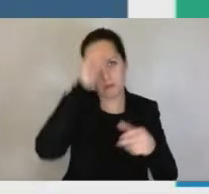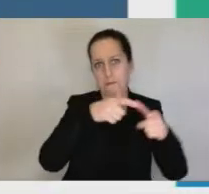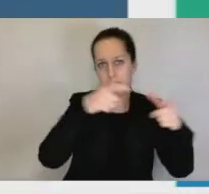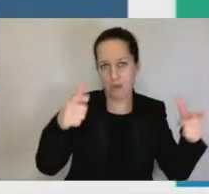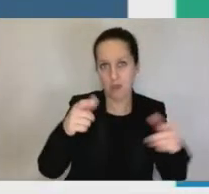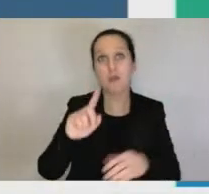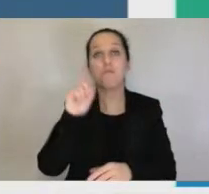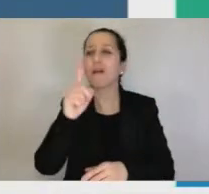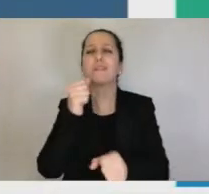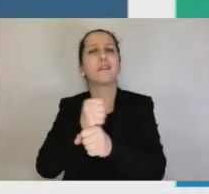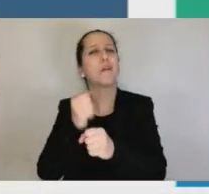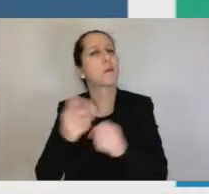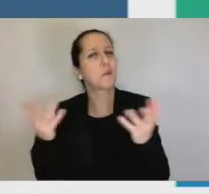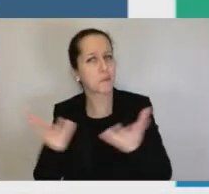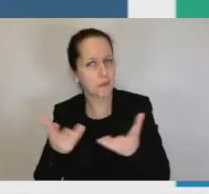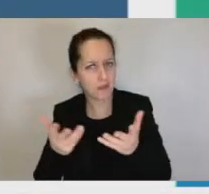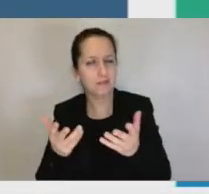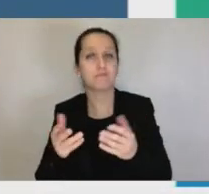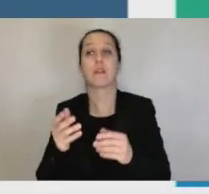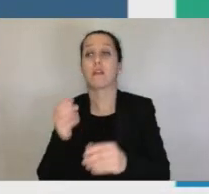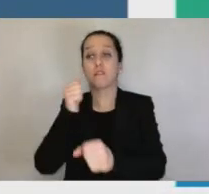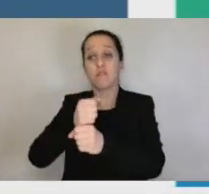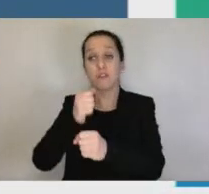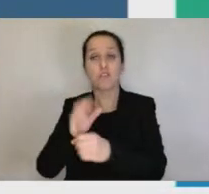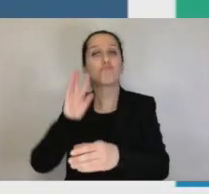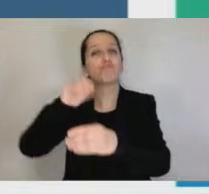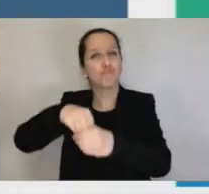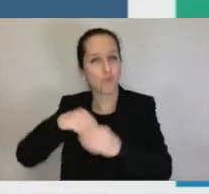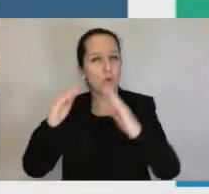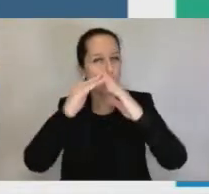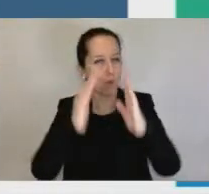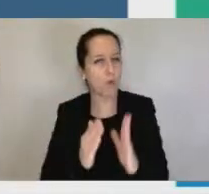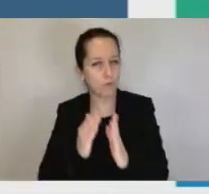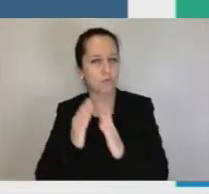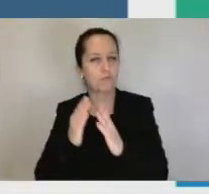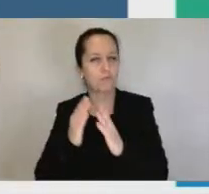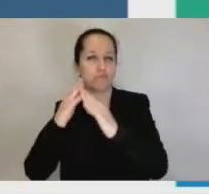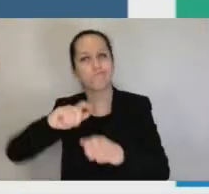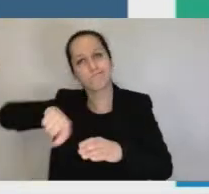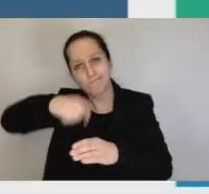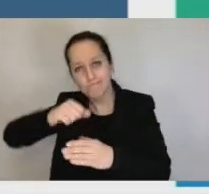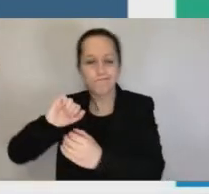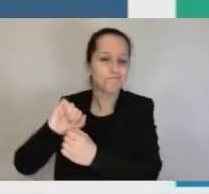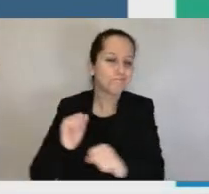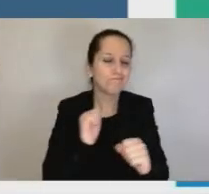jobs. One example is paid household work.